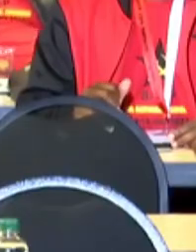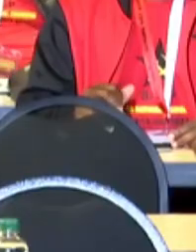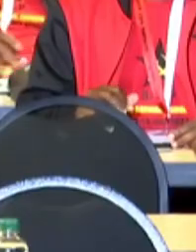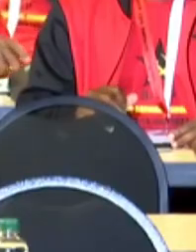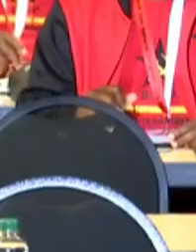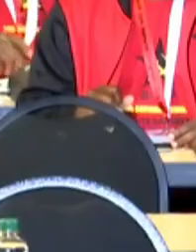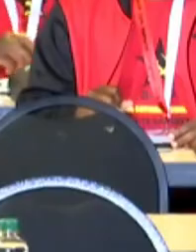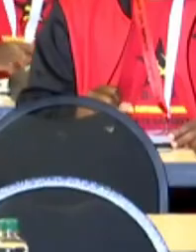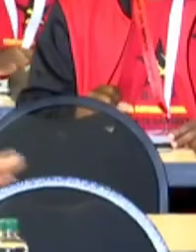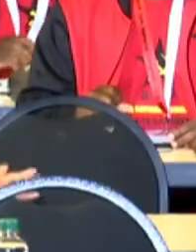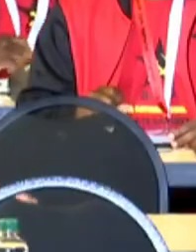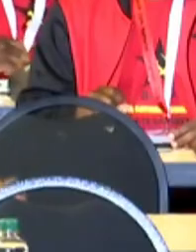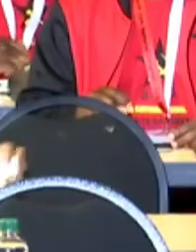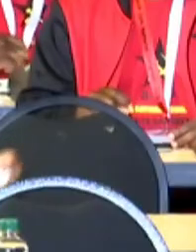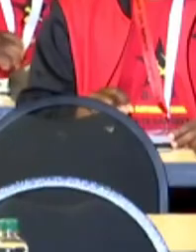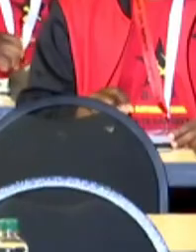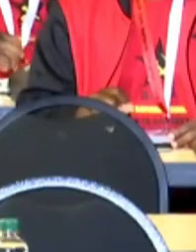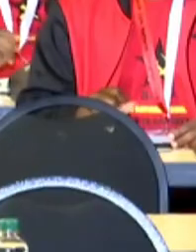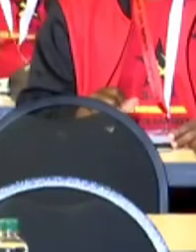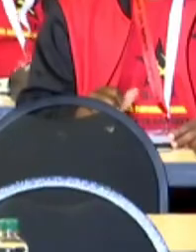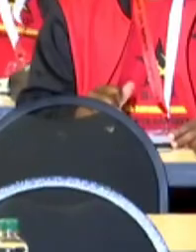what they need from the party,